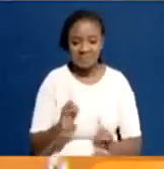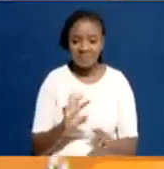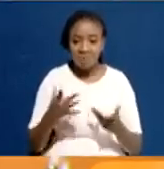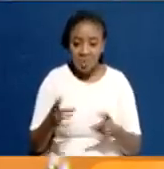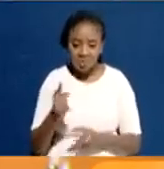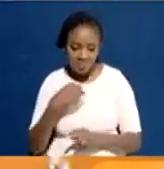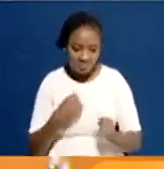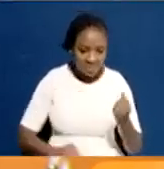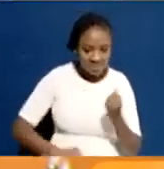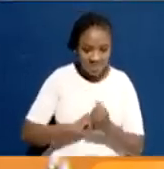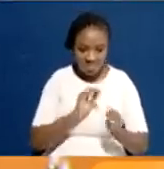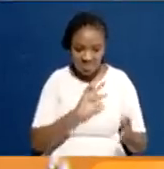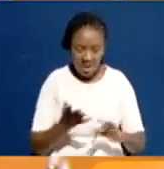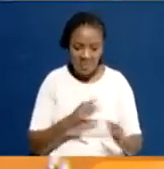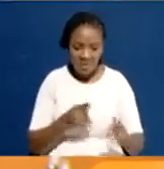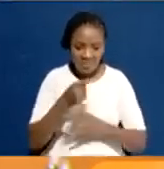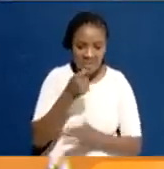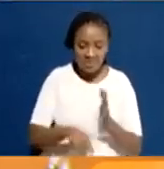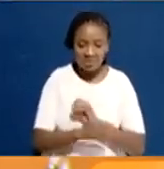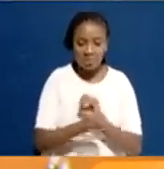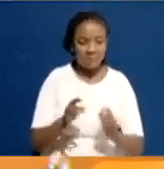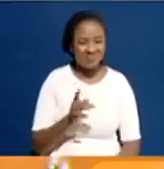collude and evade tax.